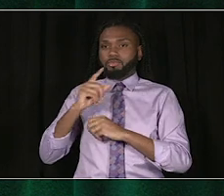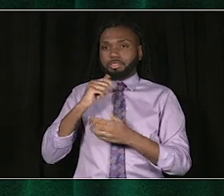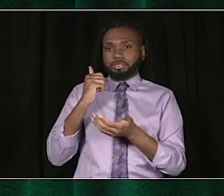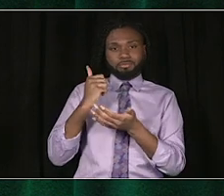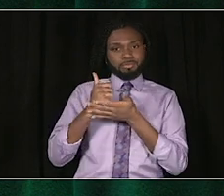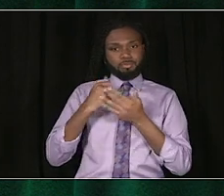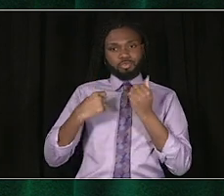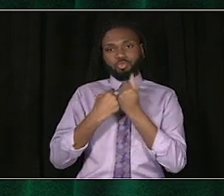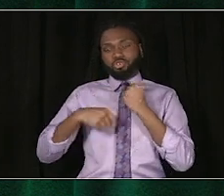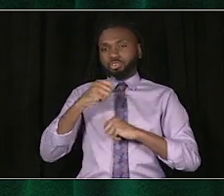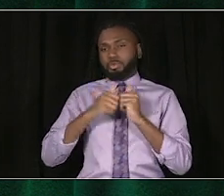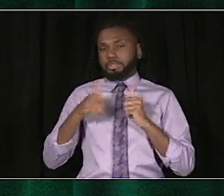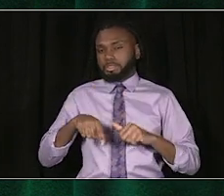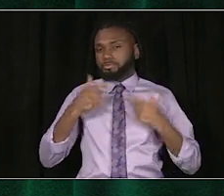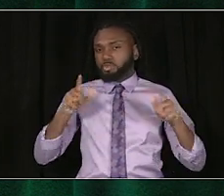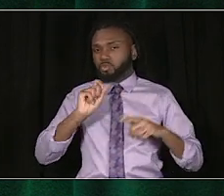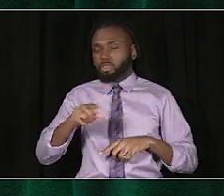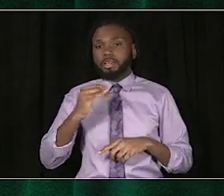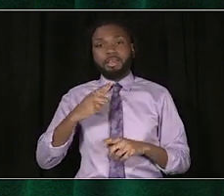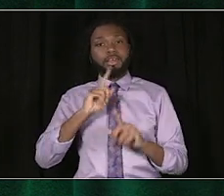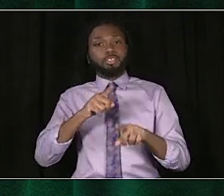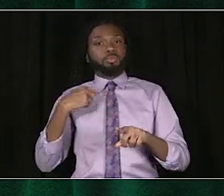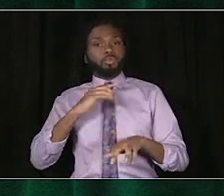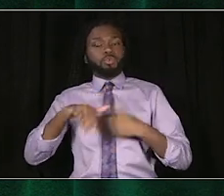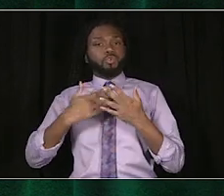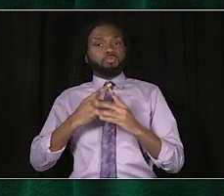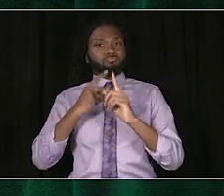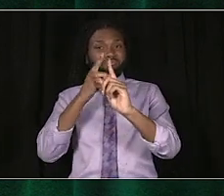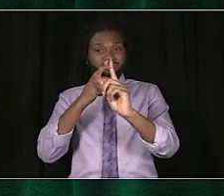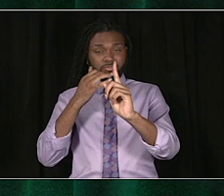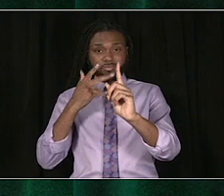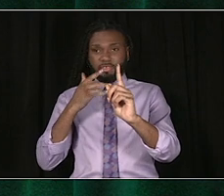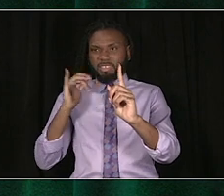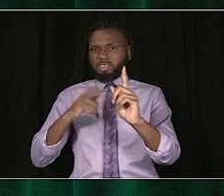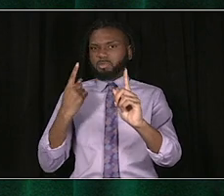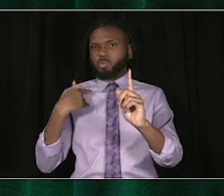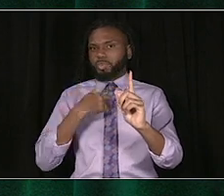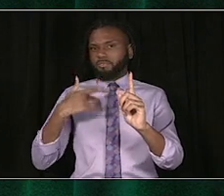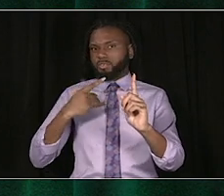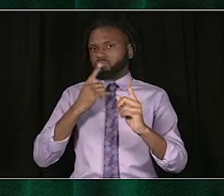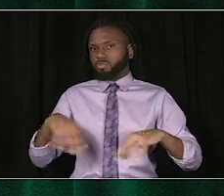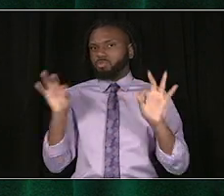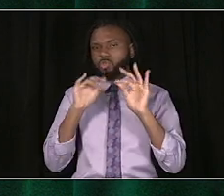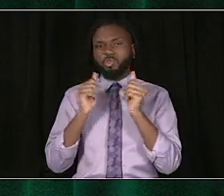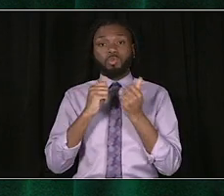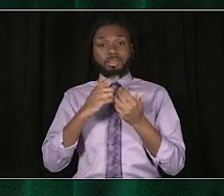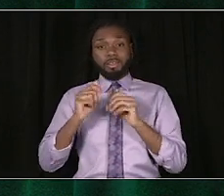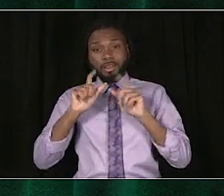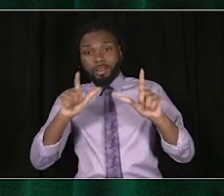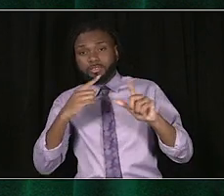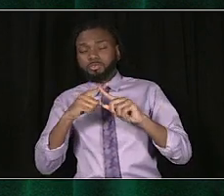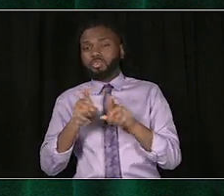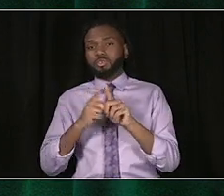big question to an answer that we are all striving towards is something that we feel is important in terms of the lens and perspective